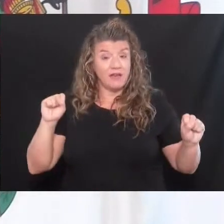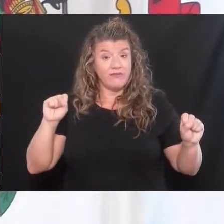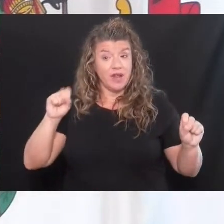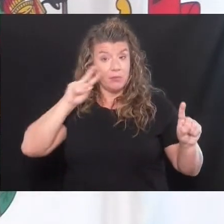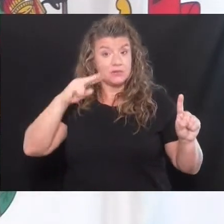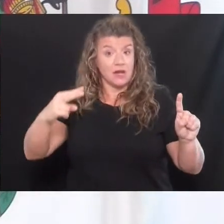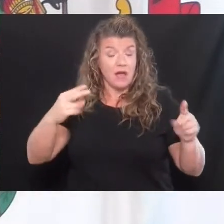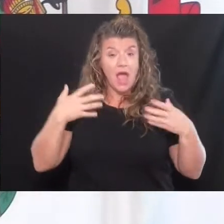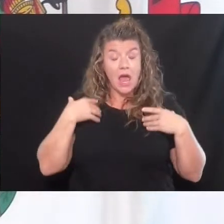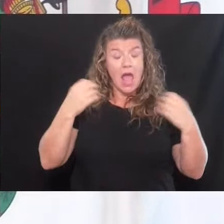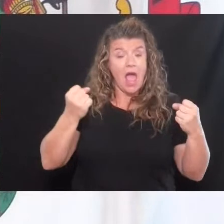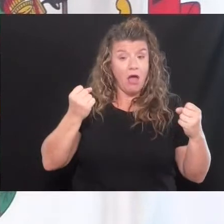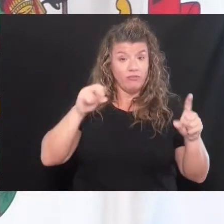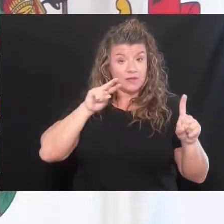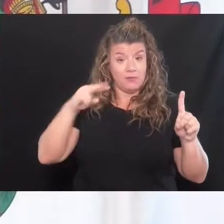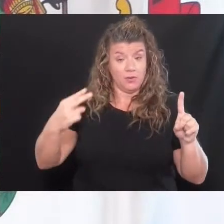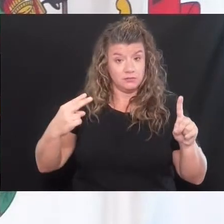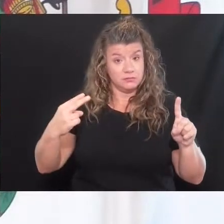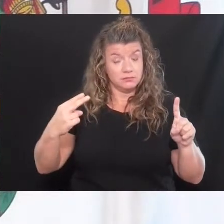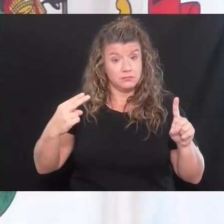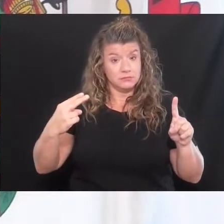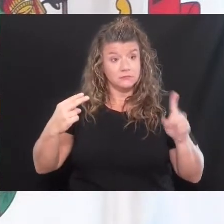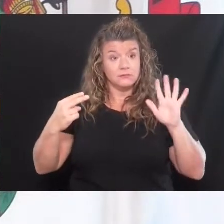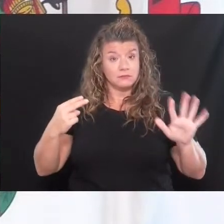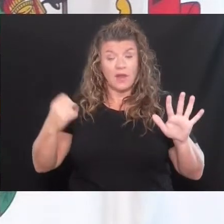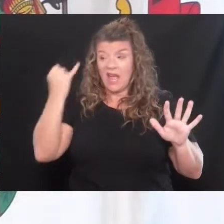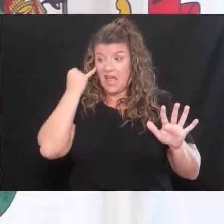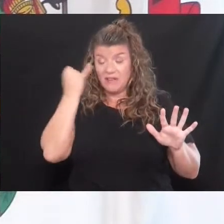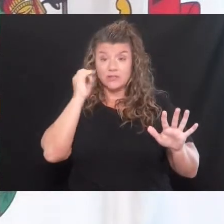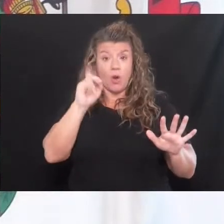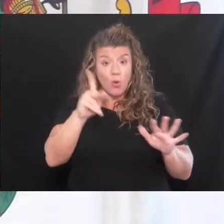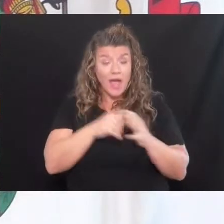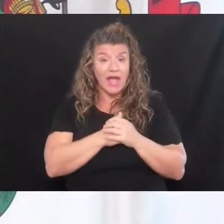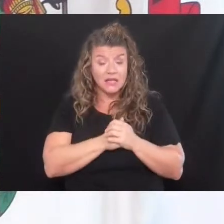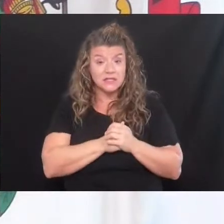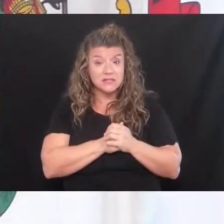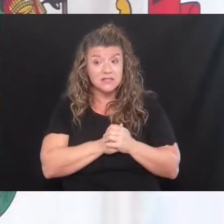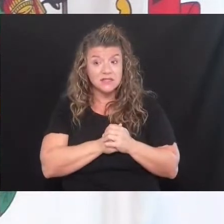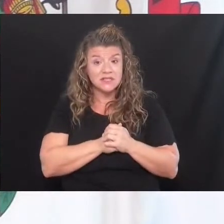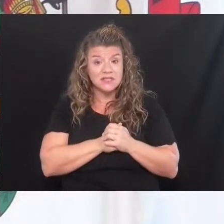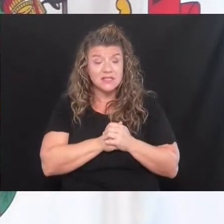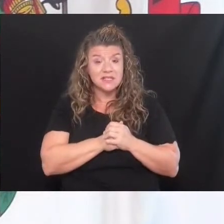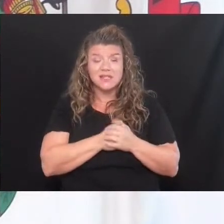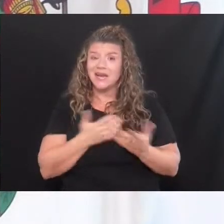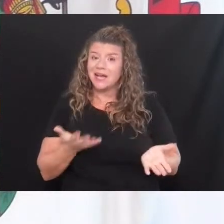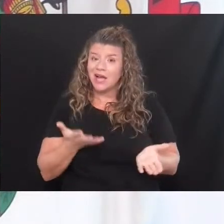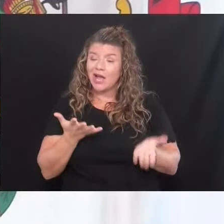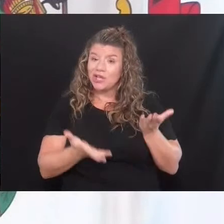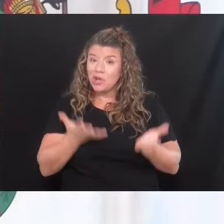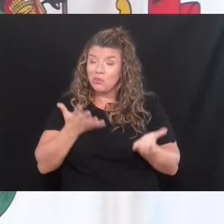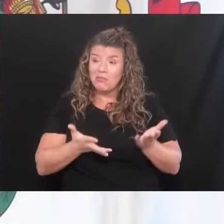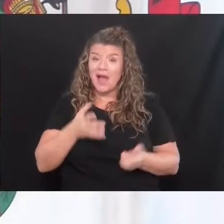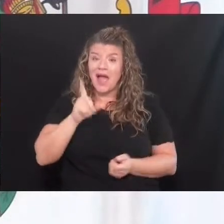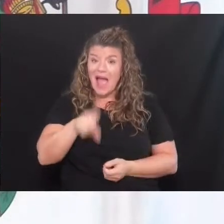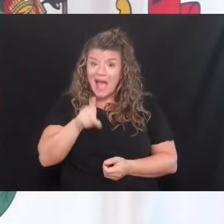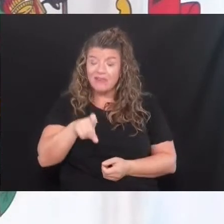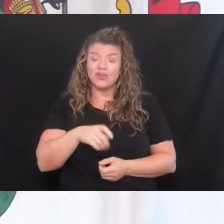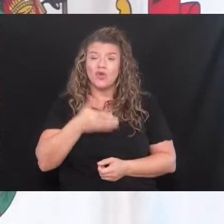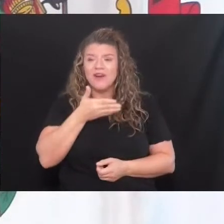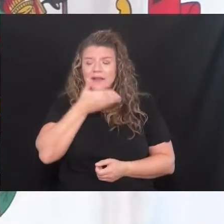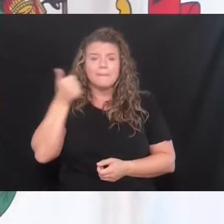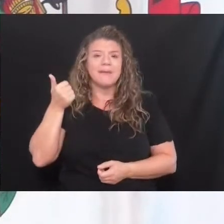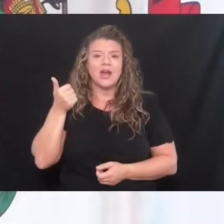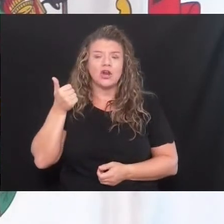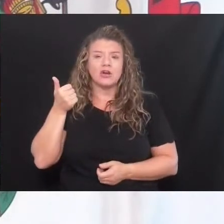health standpoint, first and foremost, if it's okay, then you may have to, for the better